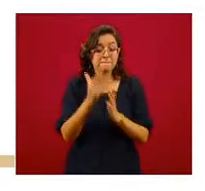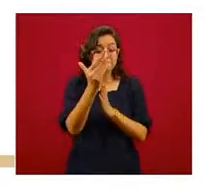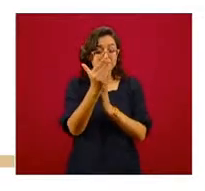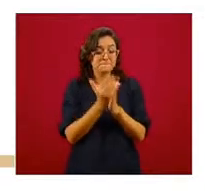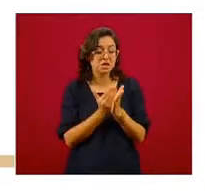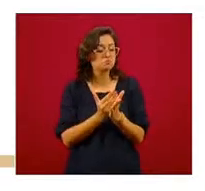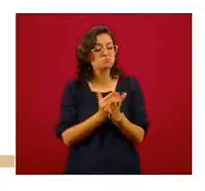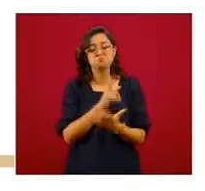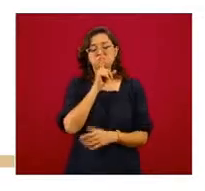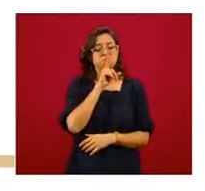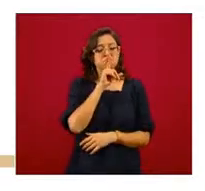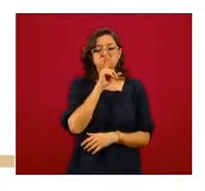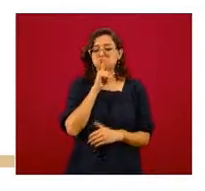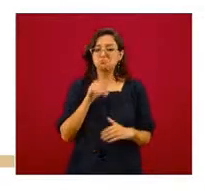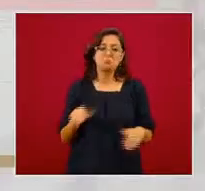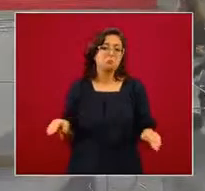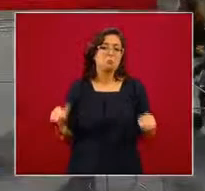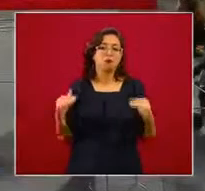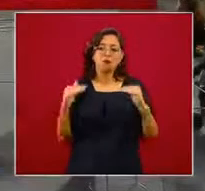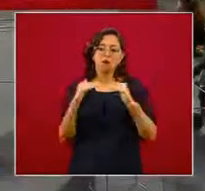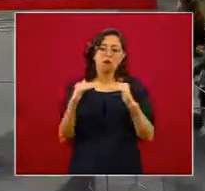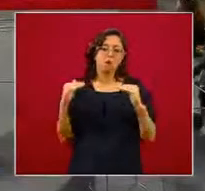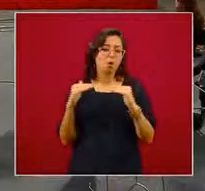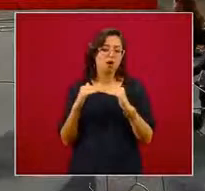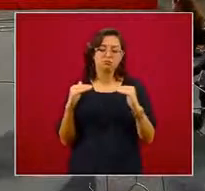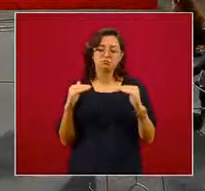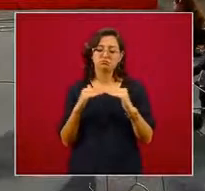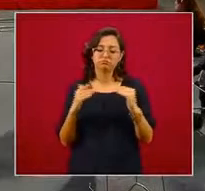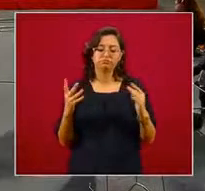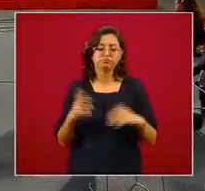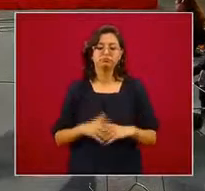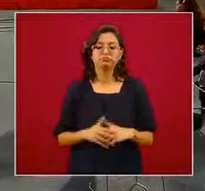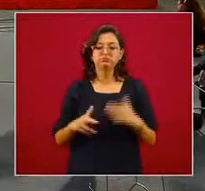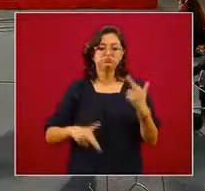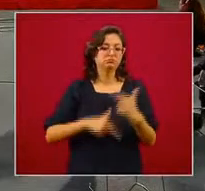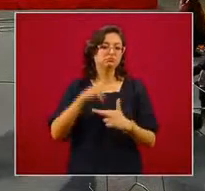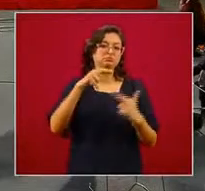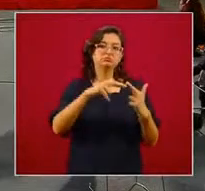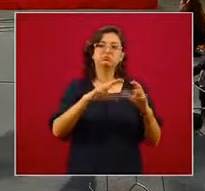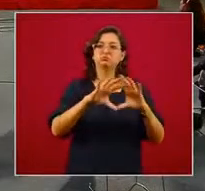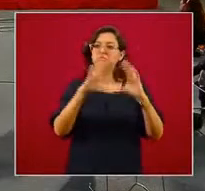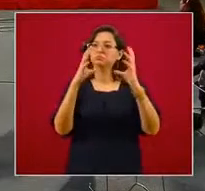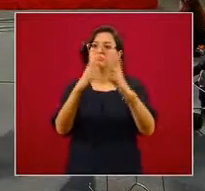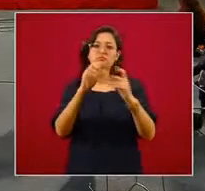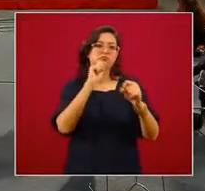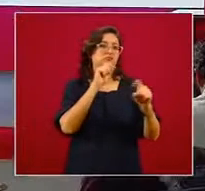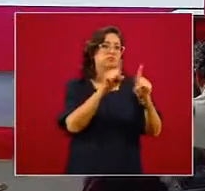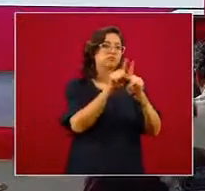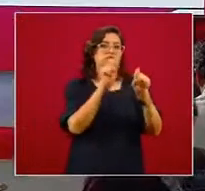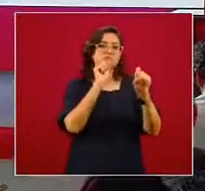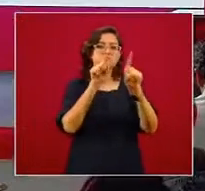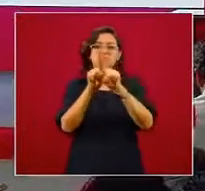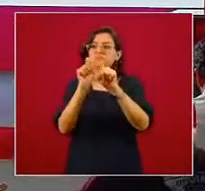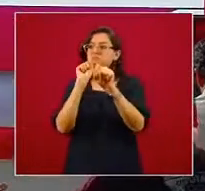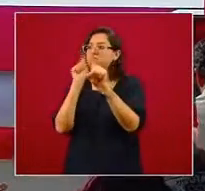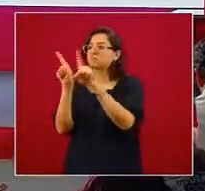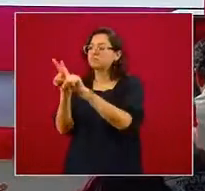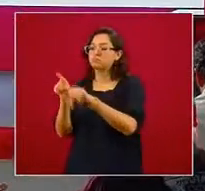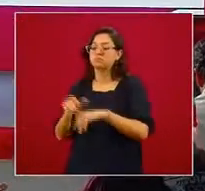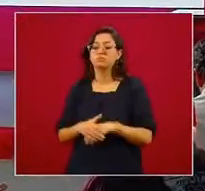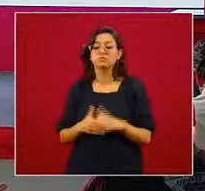reduction of the pandemic throughout the world, no. The different regions are still